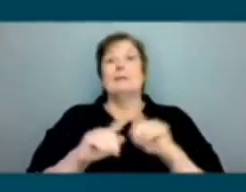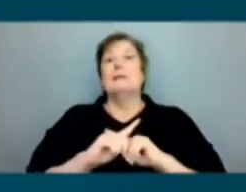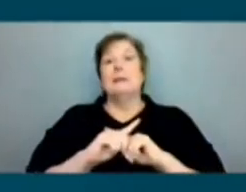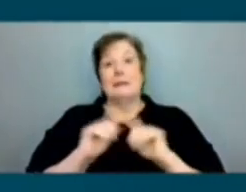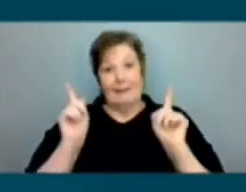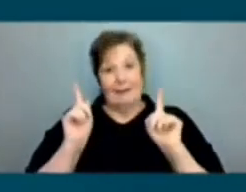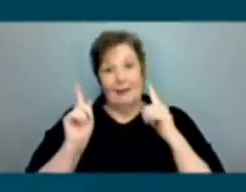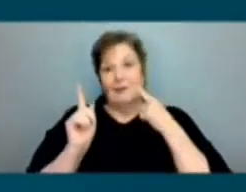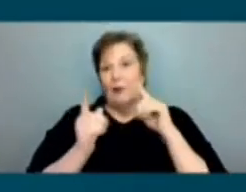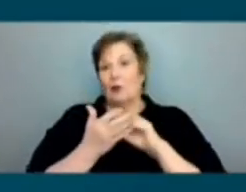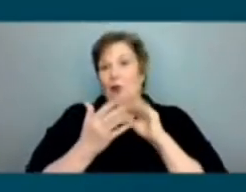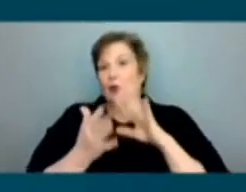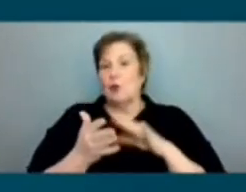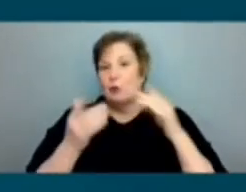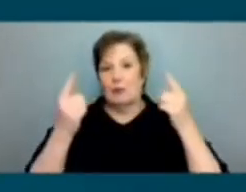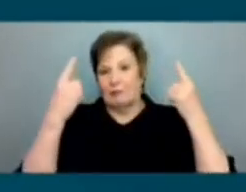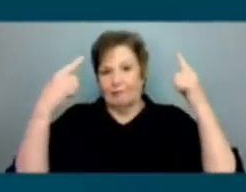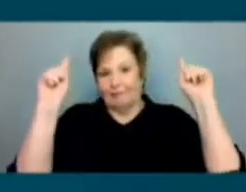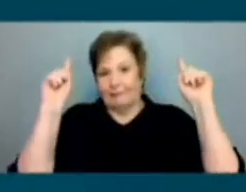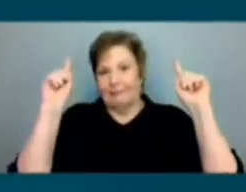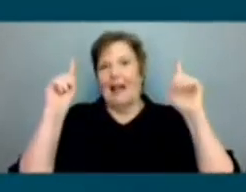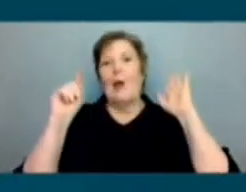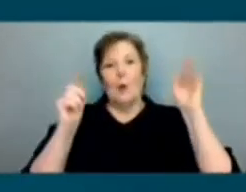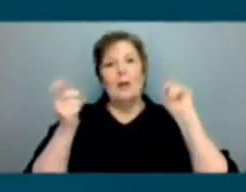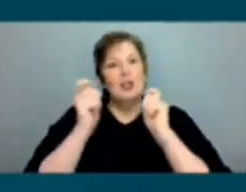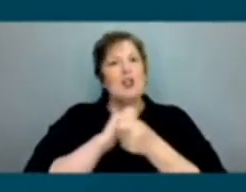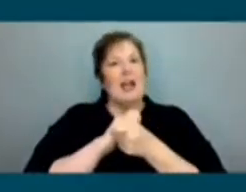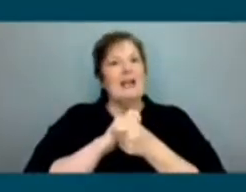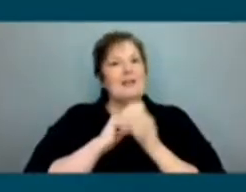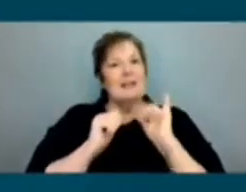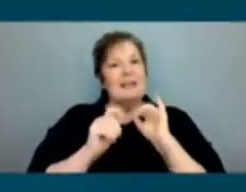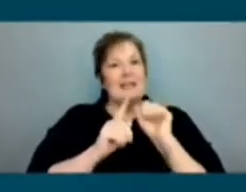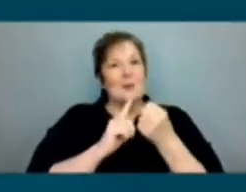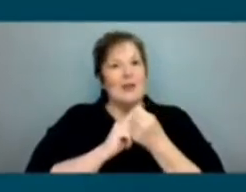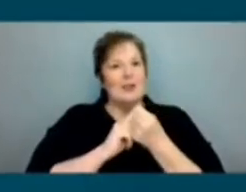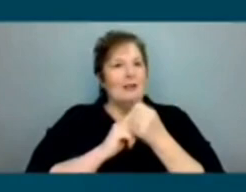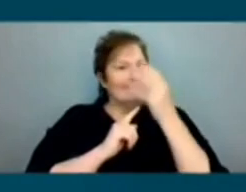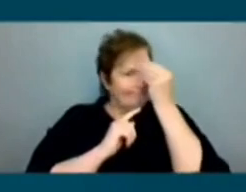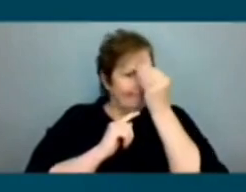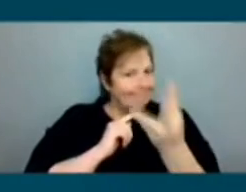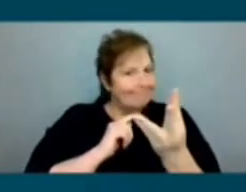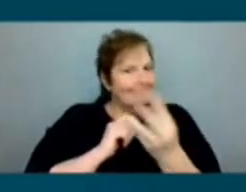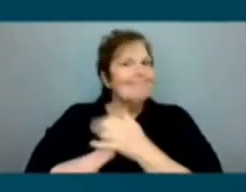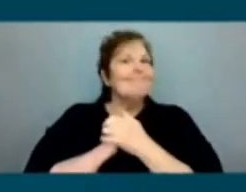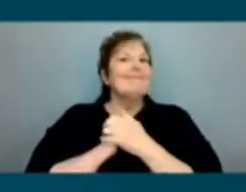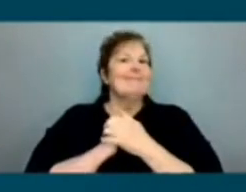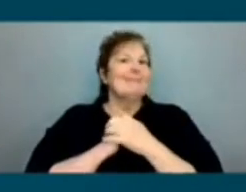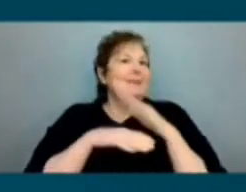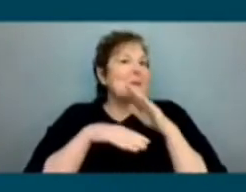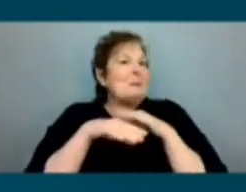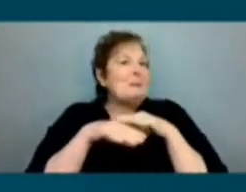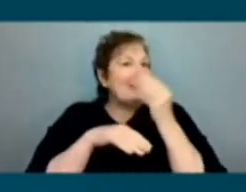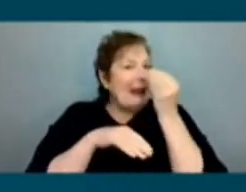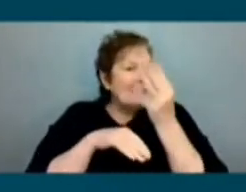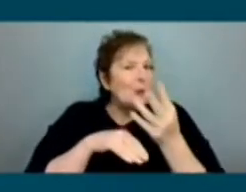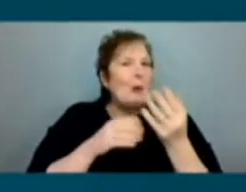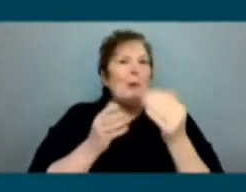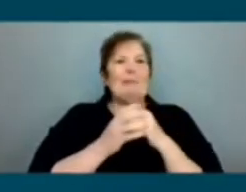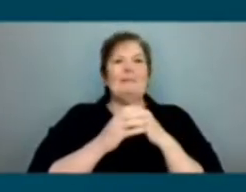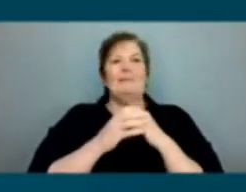student outcomes. It is game-changing work, and I will just tease it up that way. Student outcomes